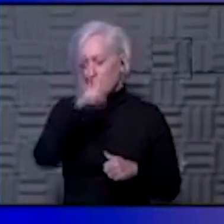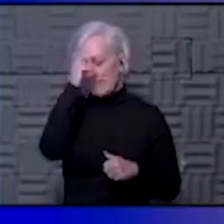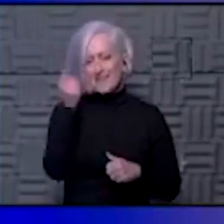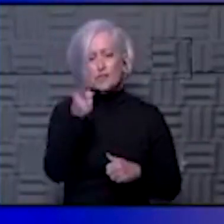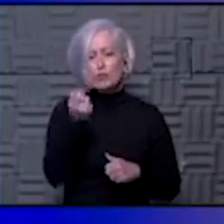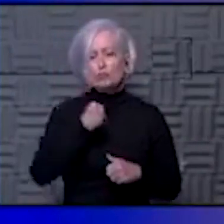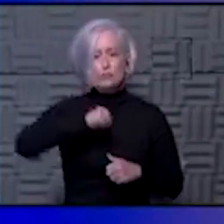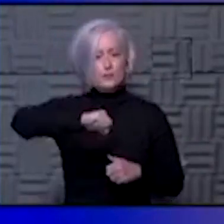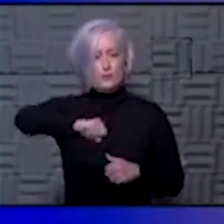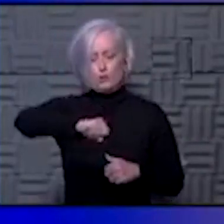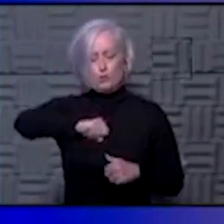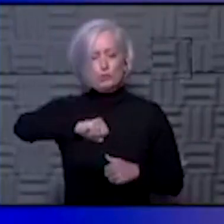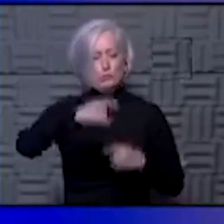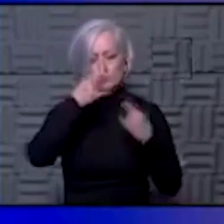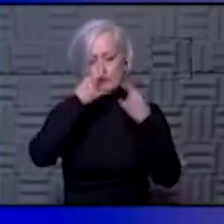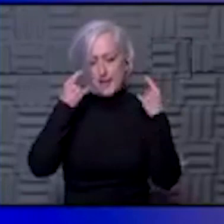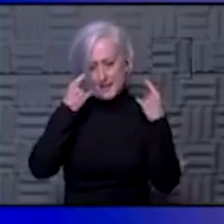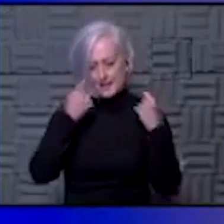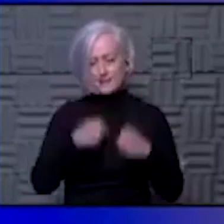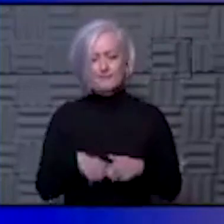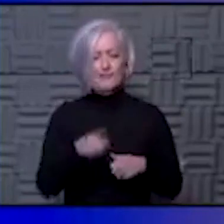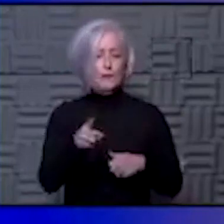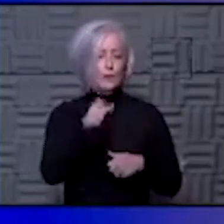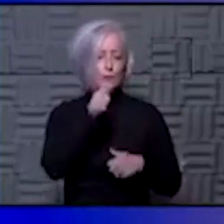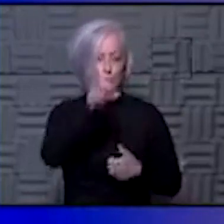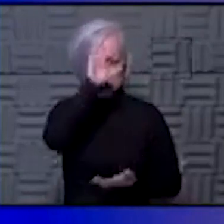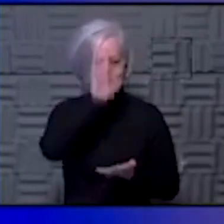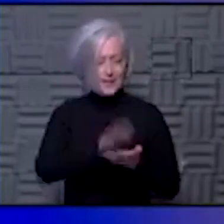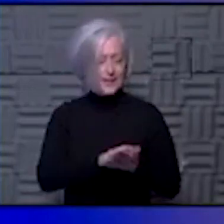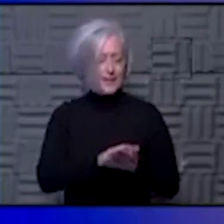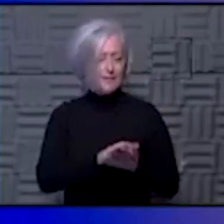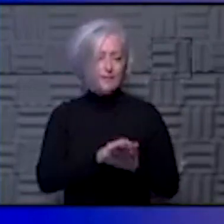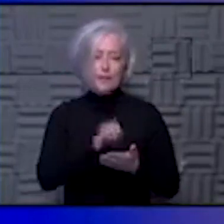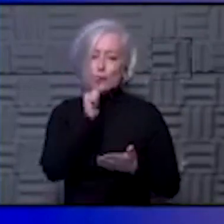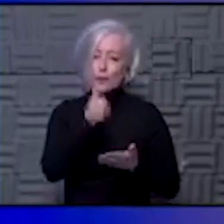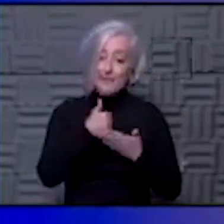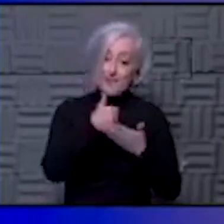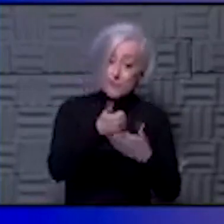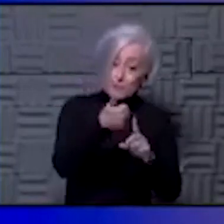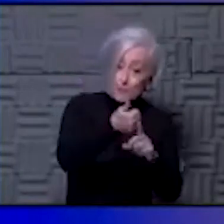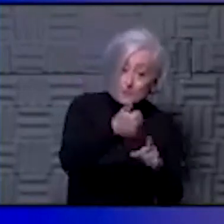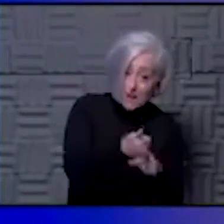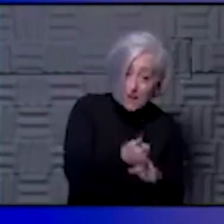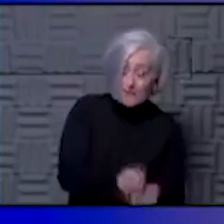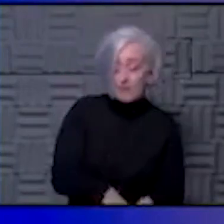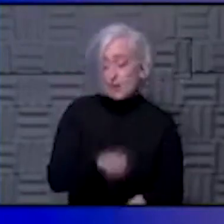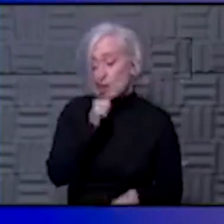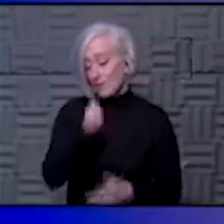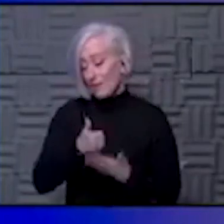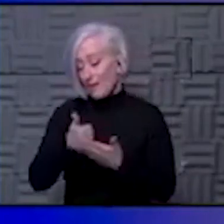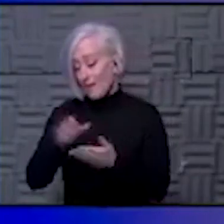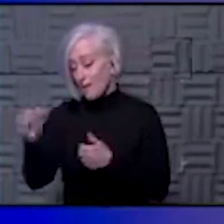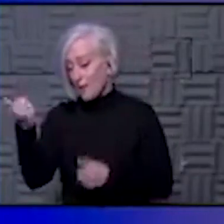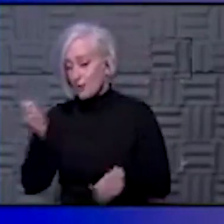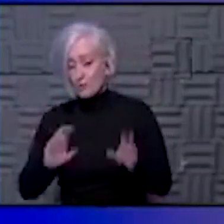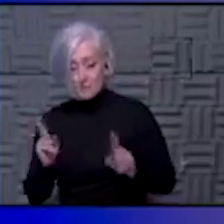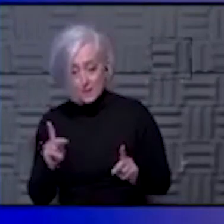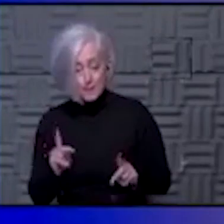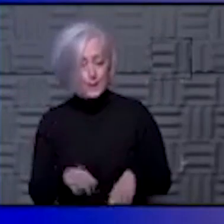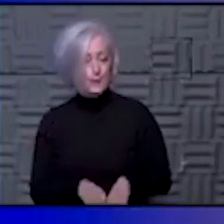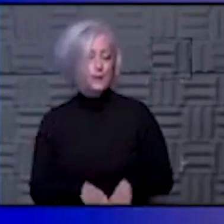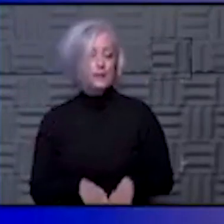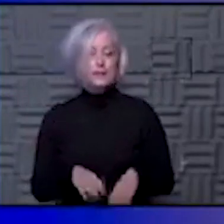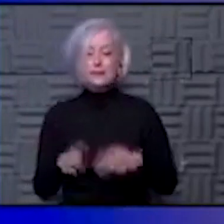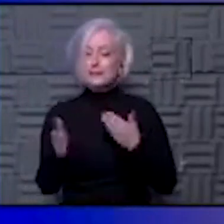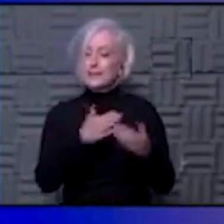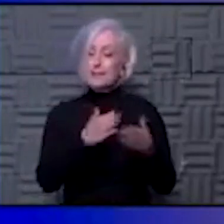don't want to believe that it does help yourself and other people, whether it's you as a private citizen or a business owner. Not endorsing mask